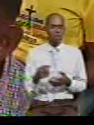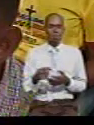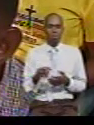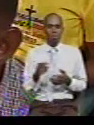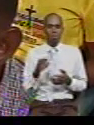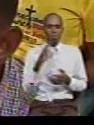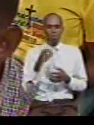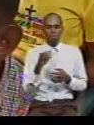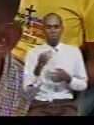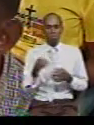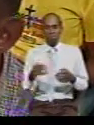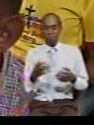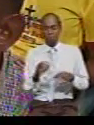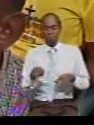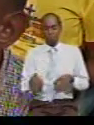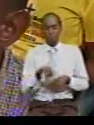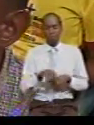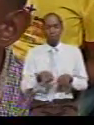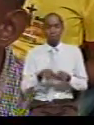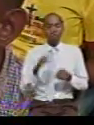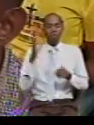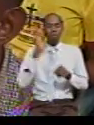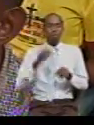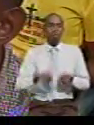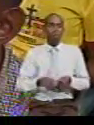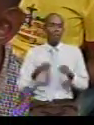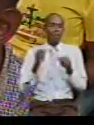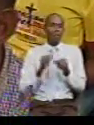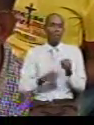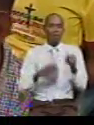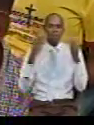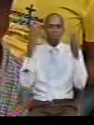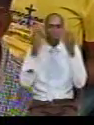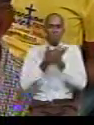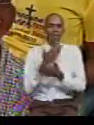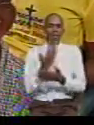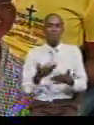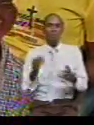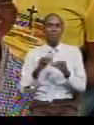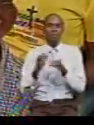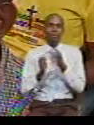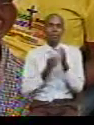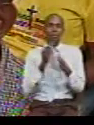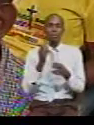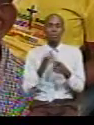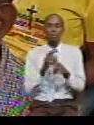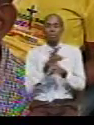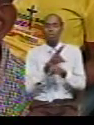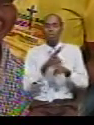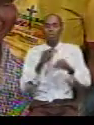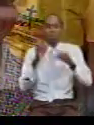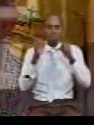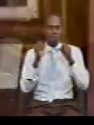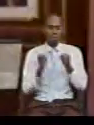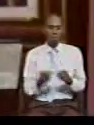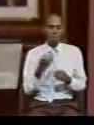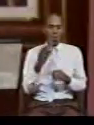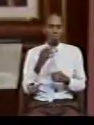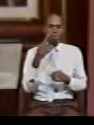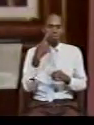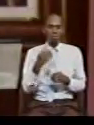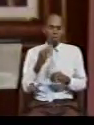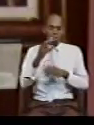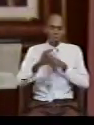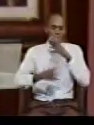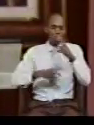crush everything in Jesus' name. No power of the world